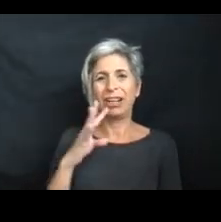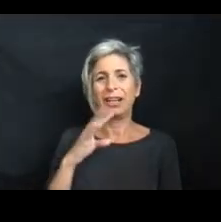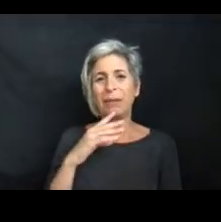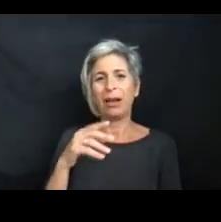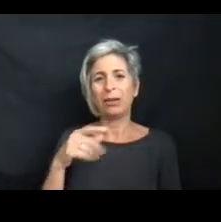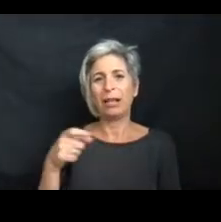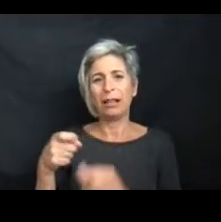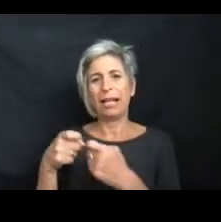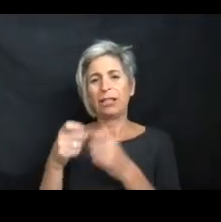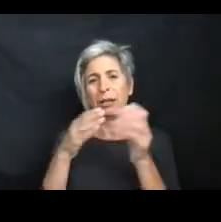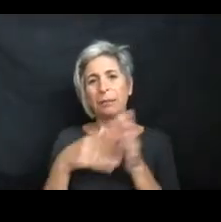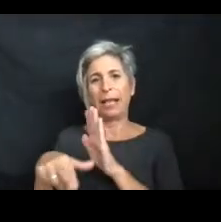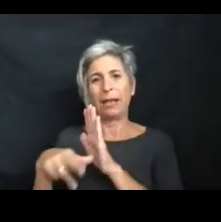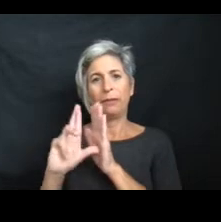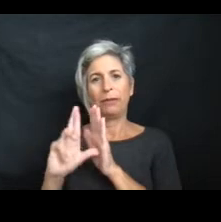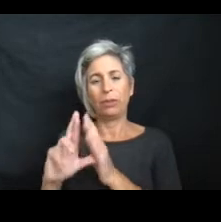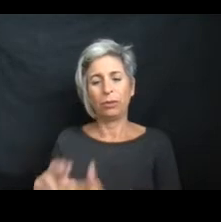review.